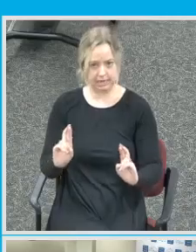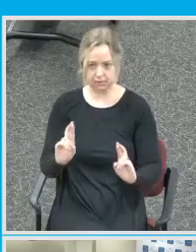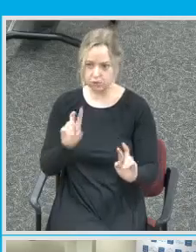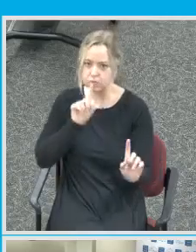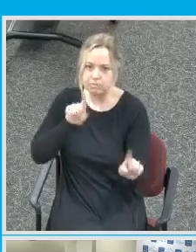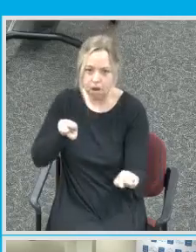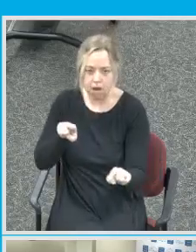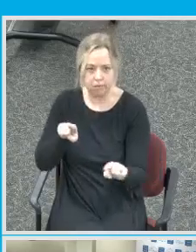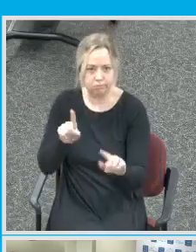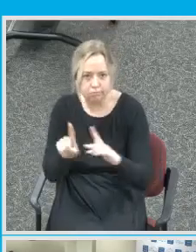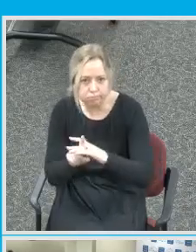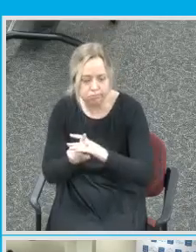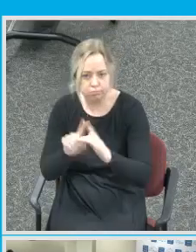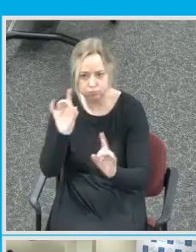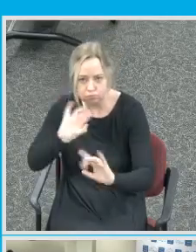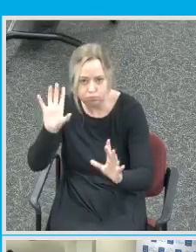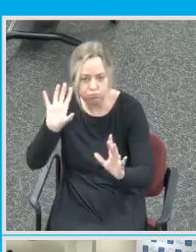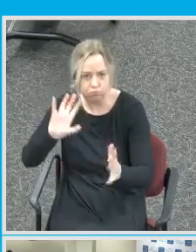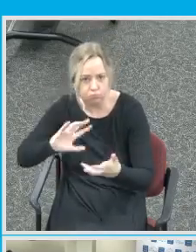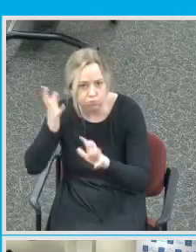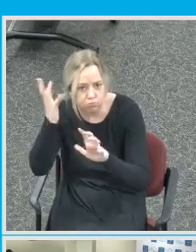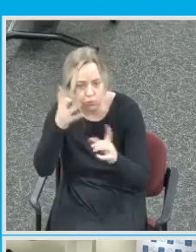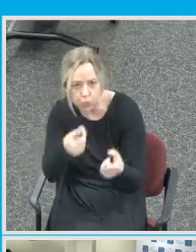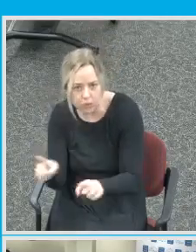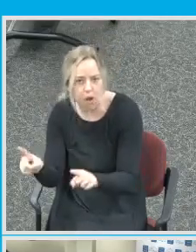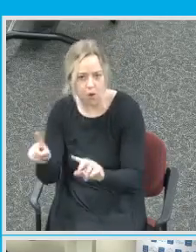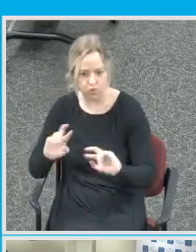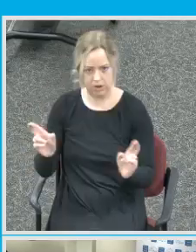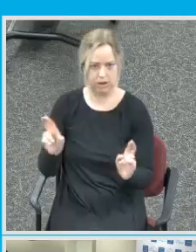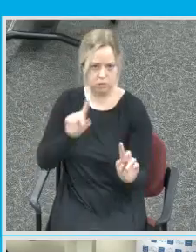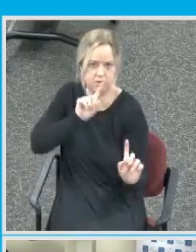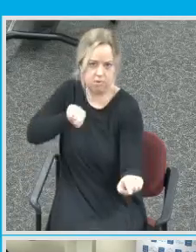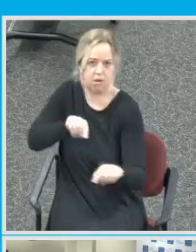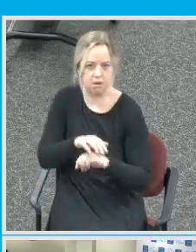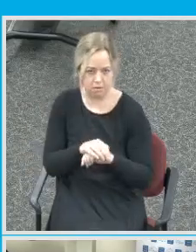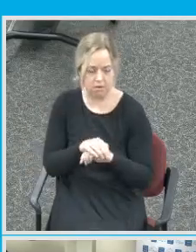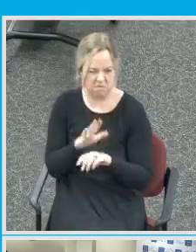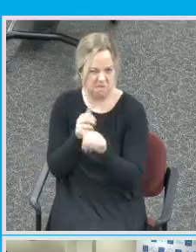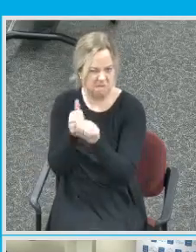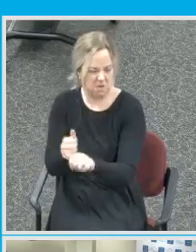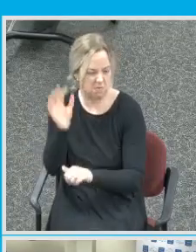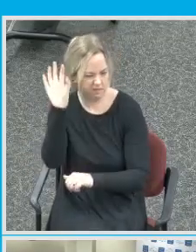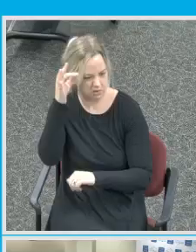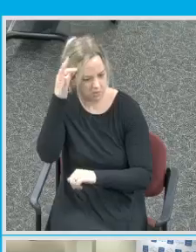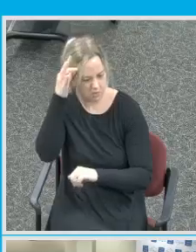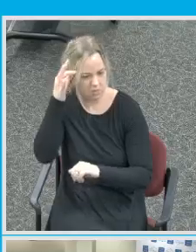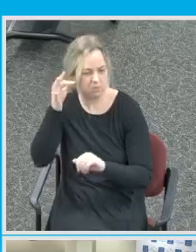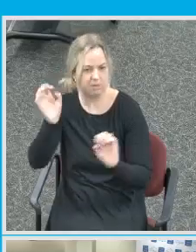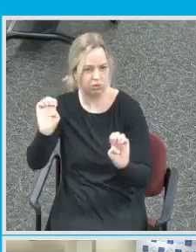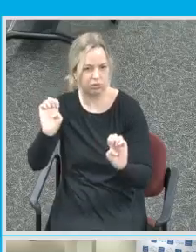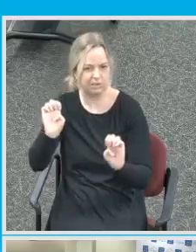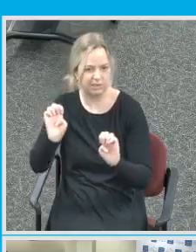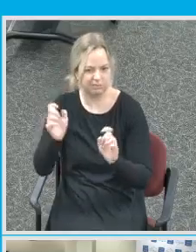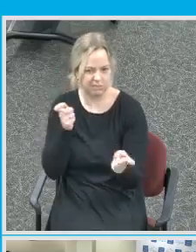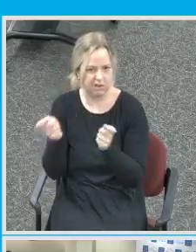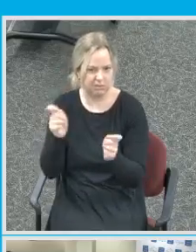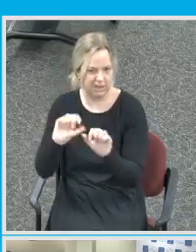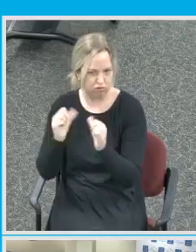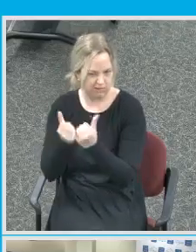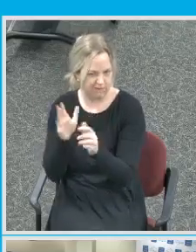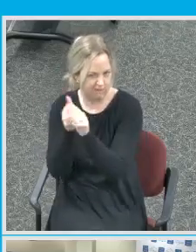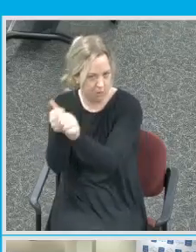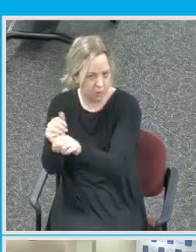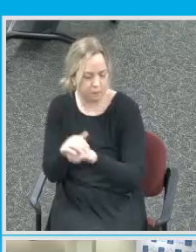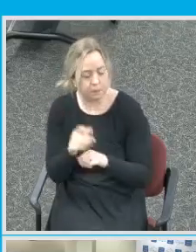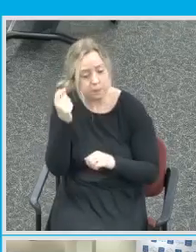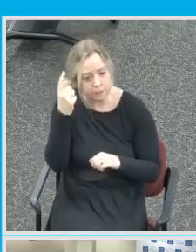to a disaster, crisis, or any other type of emergency situation, according to the Federal Emergency Management Agency. And